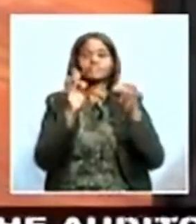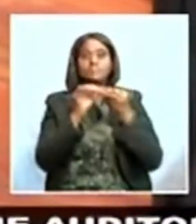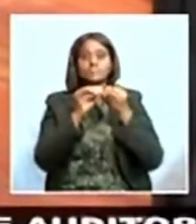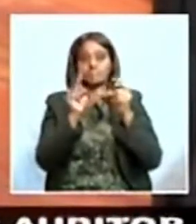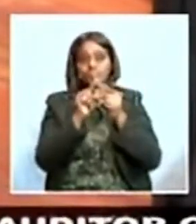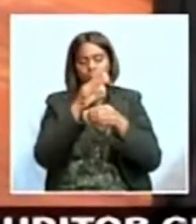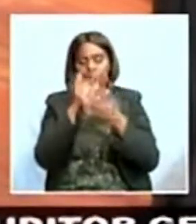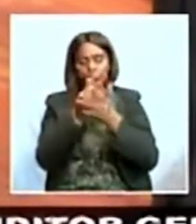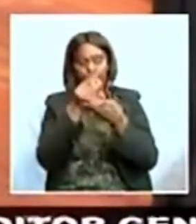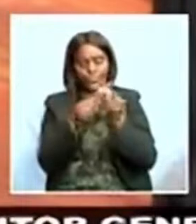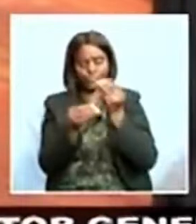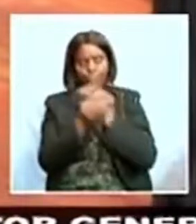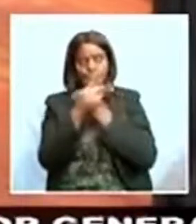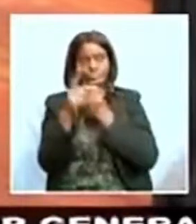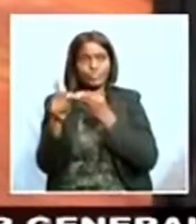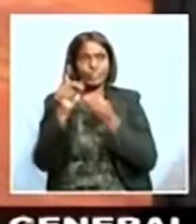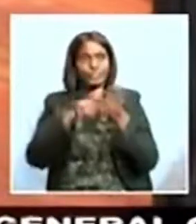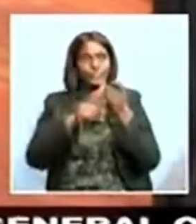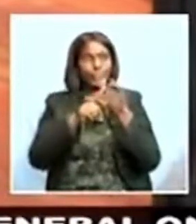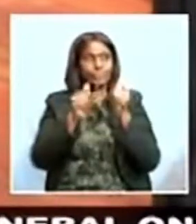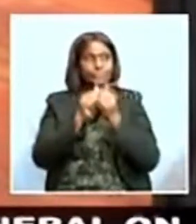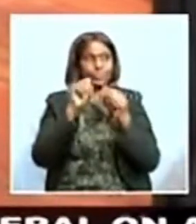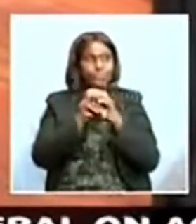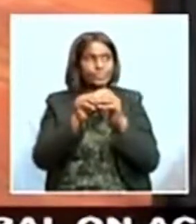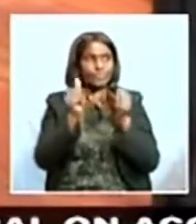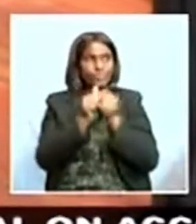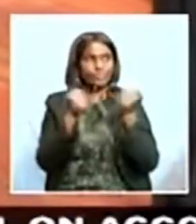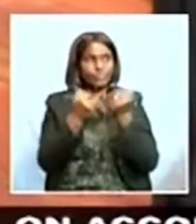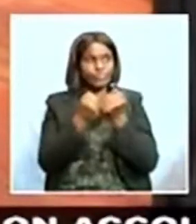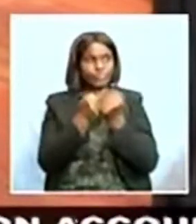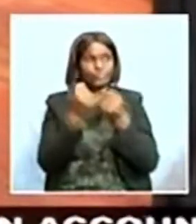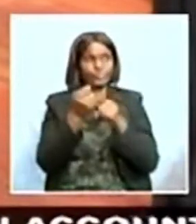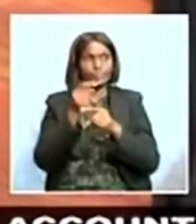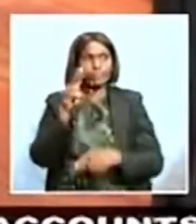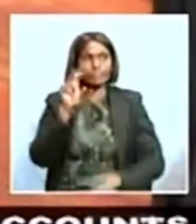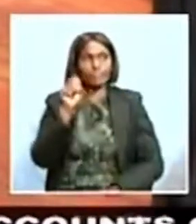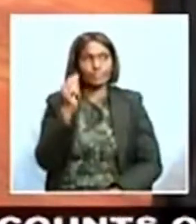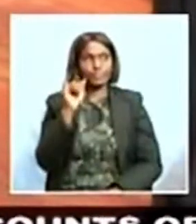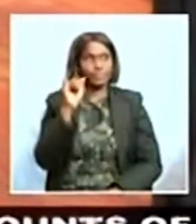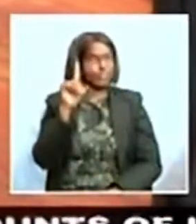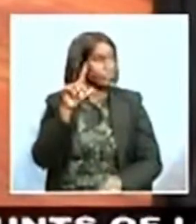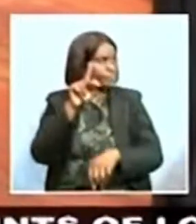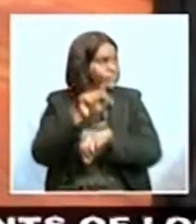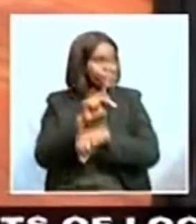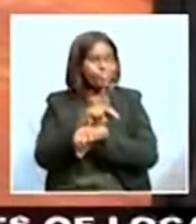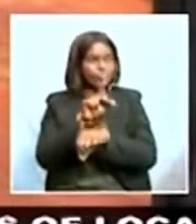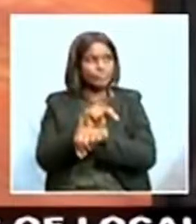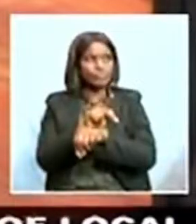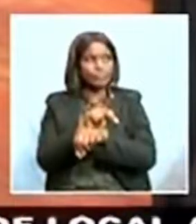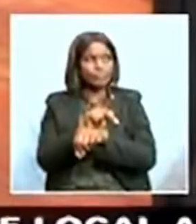findings of the auditor and wishes to submit that during the period under review, council had not collected the total sum of